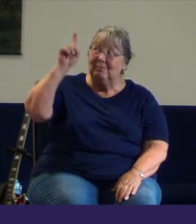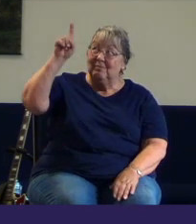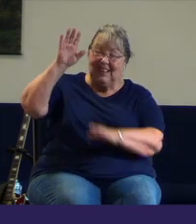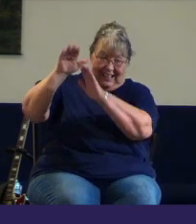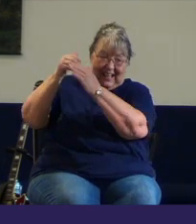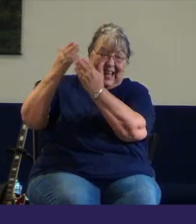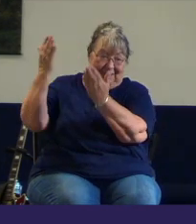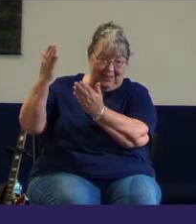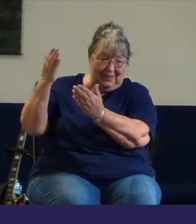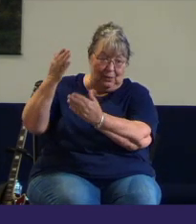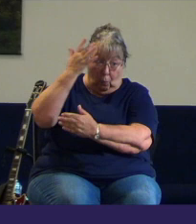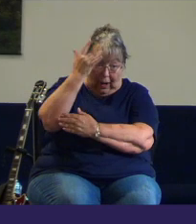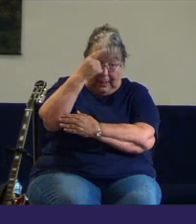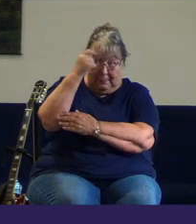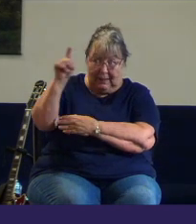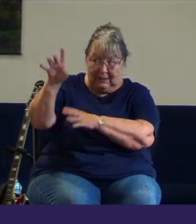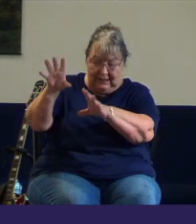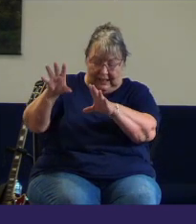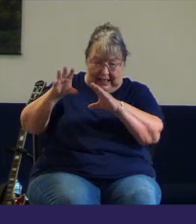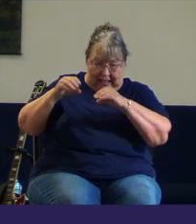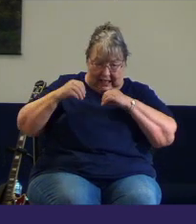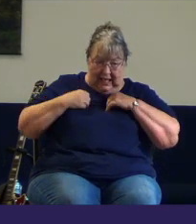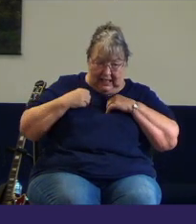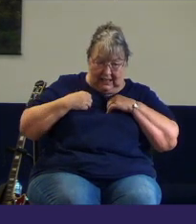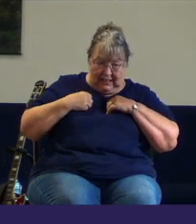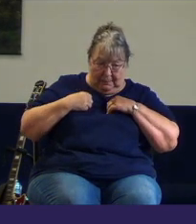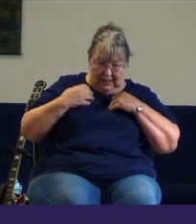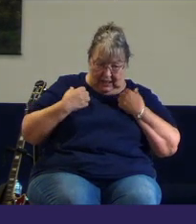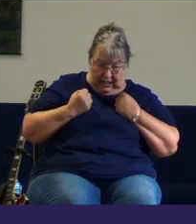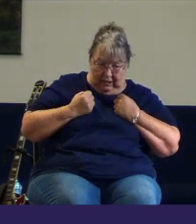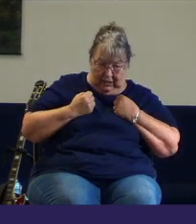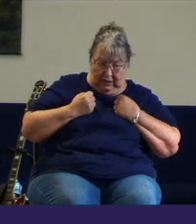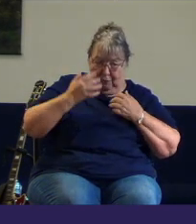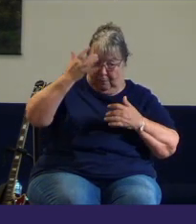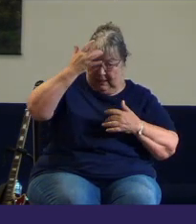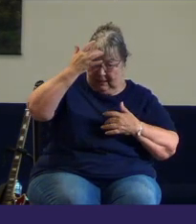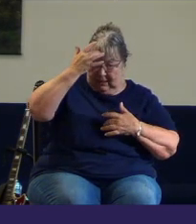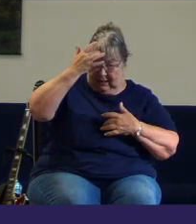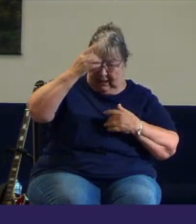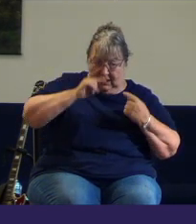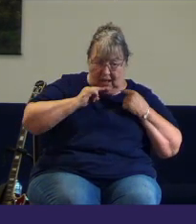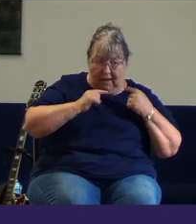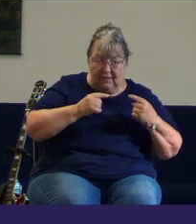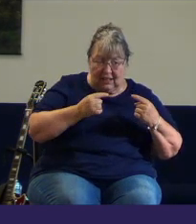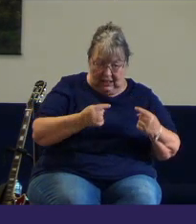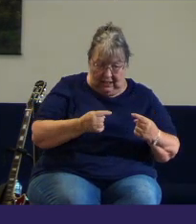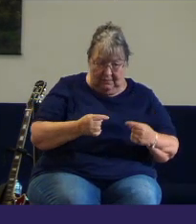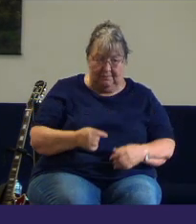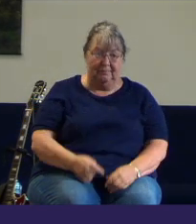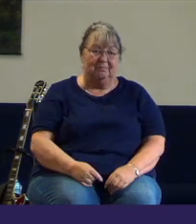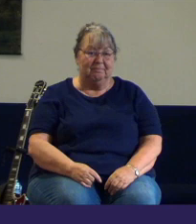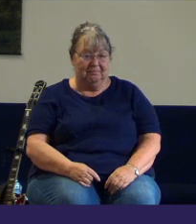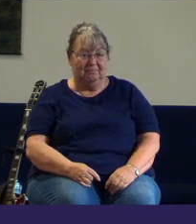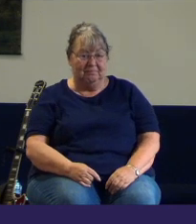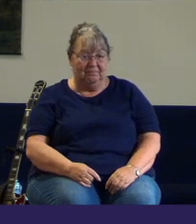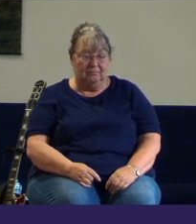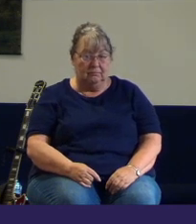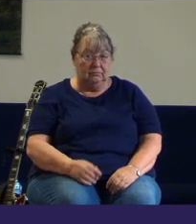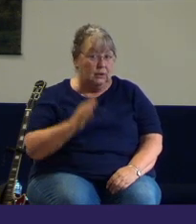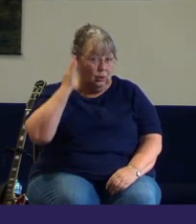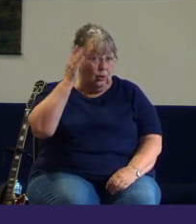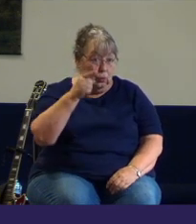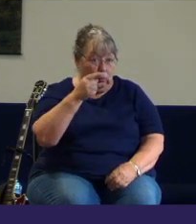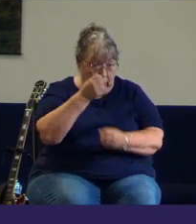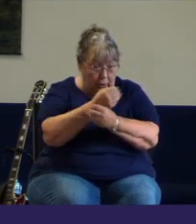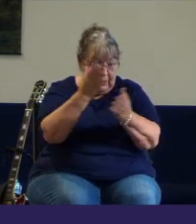Because they received the healing from the disease that is taking so many lives today. Would you tell them?